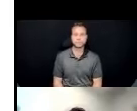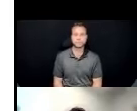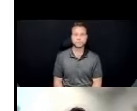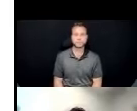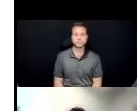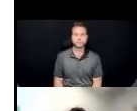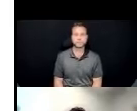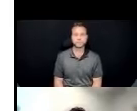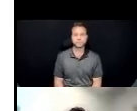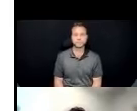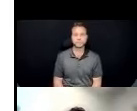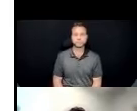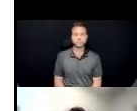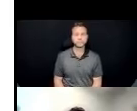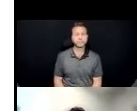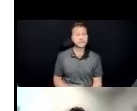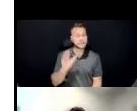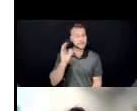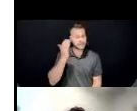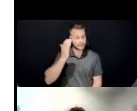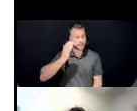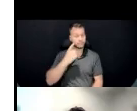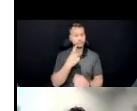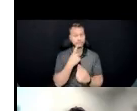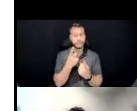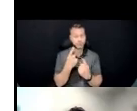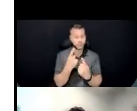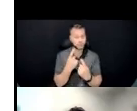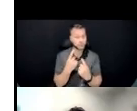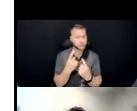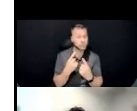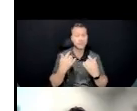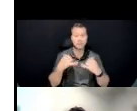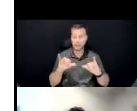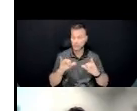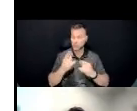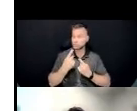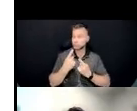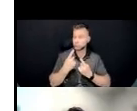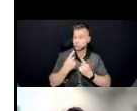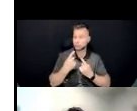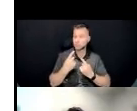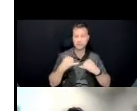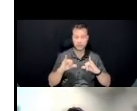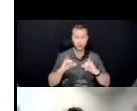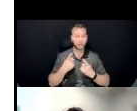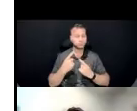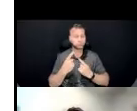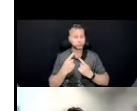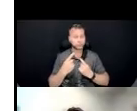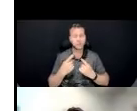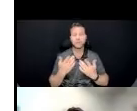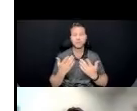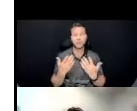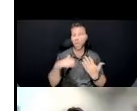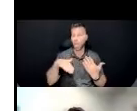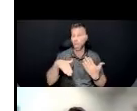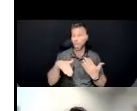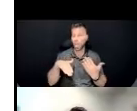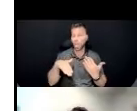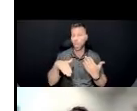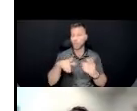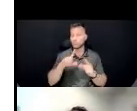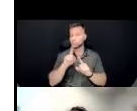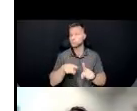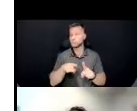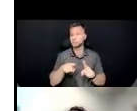Looks like we've gotten some good responses in. They're still trickling. So if you haven't had a chance, there's Rebecca